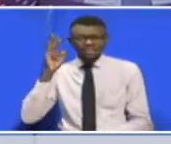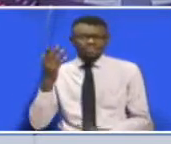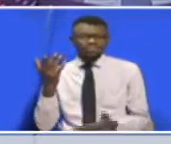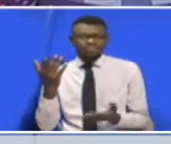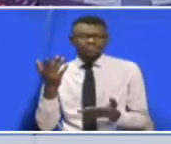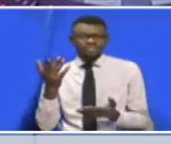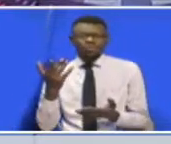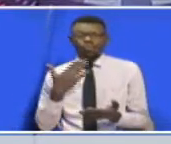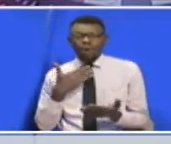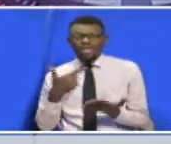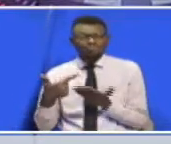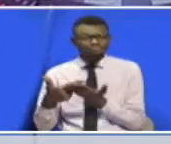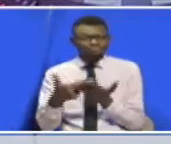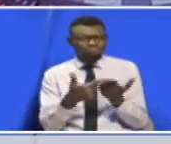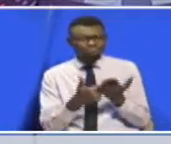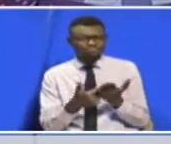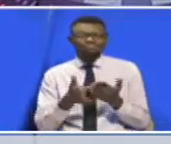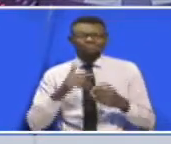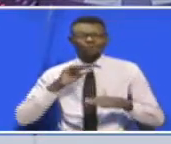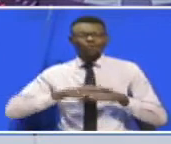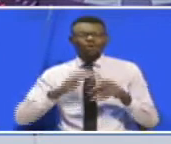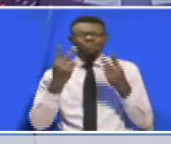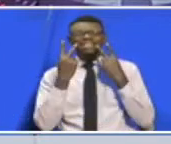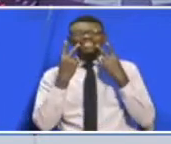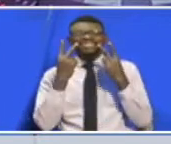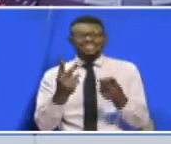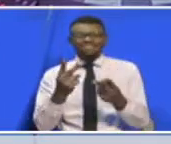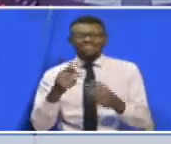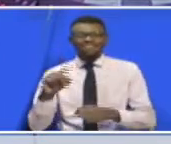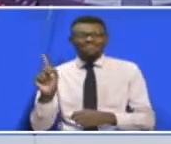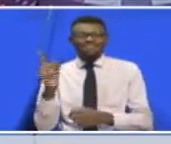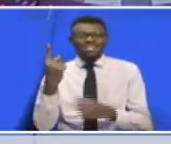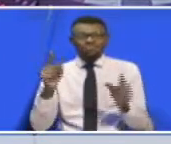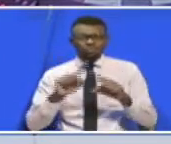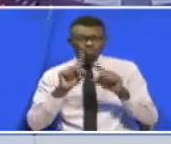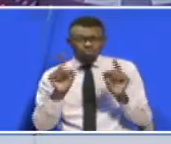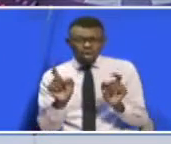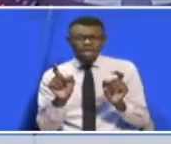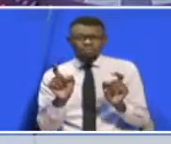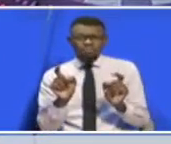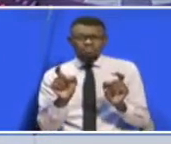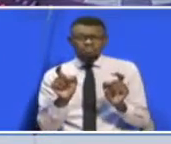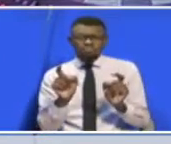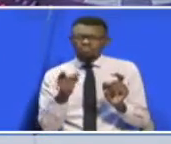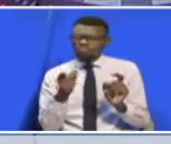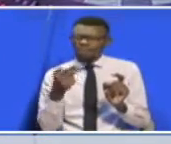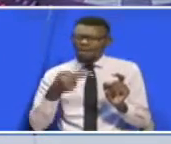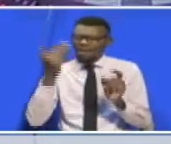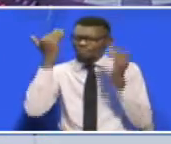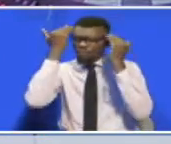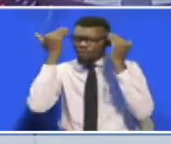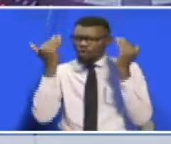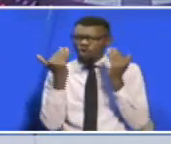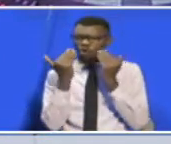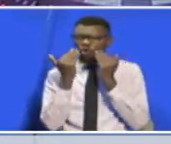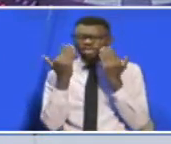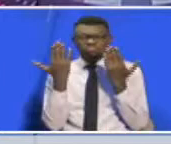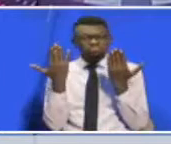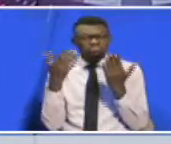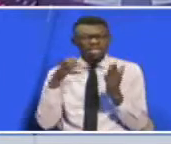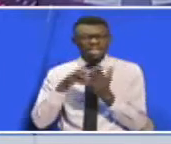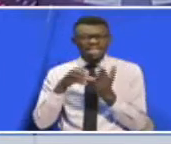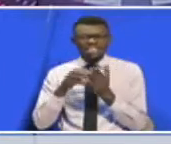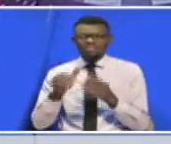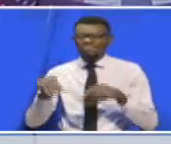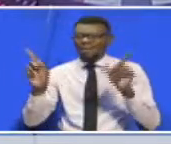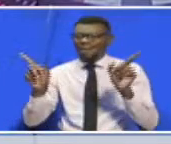to the gray areas. Willis, good to see you this evening. My first question is that the appeal that came through the High Court that was dismissed, and then there's this other